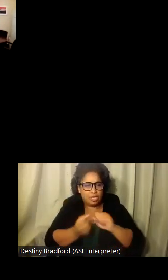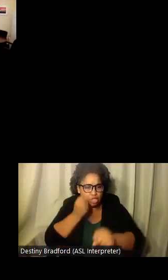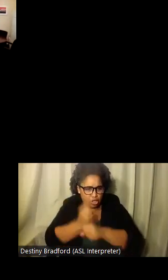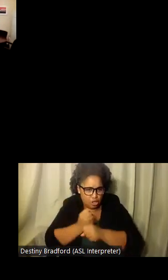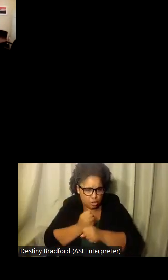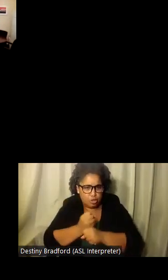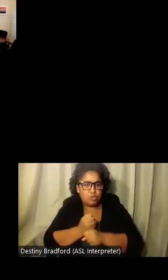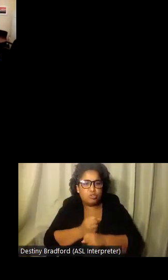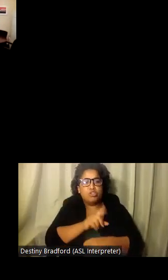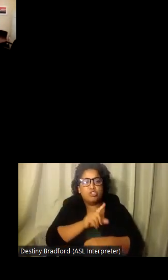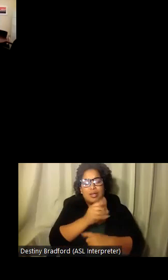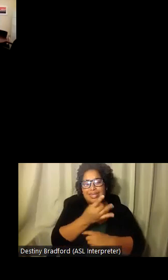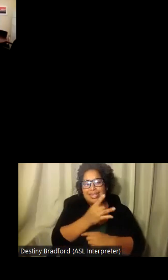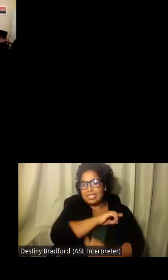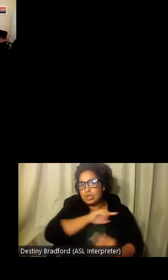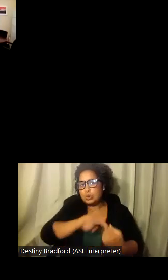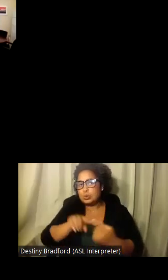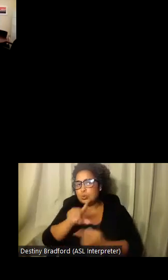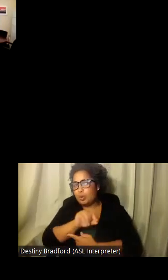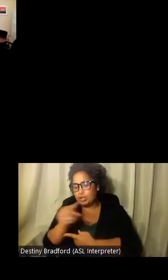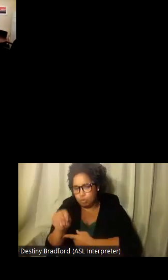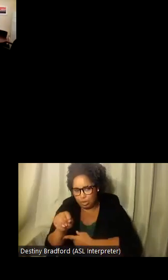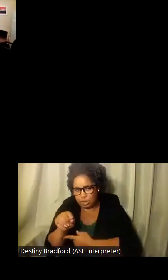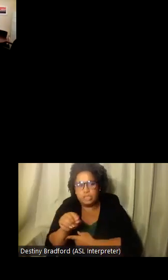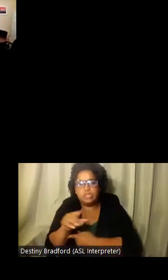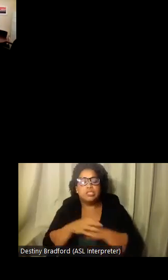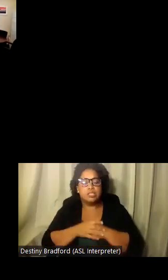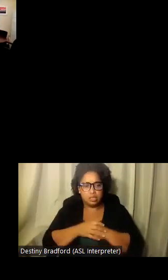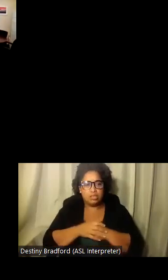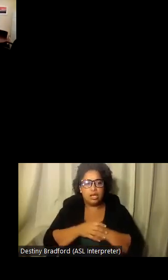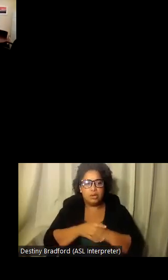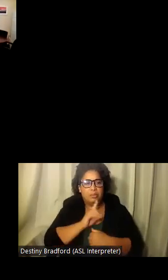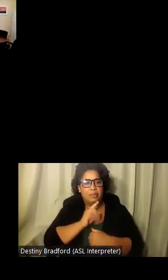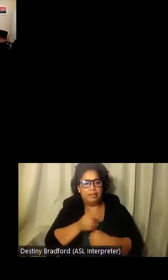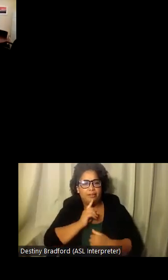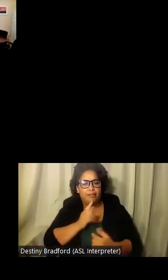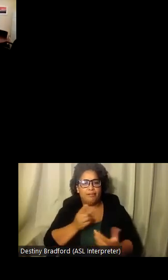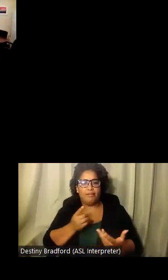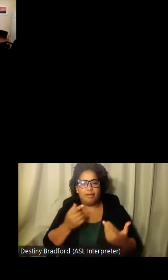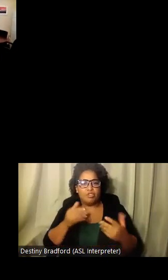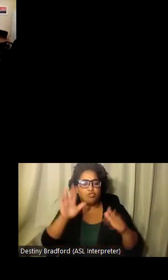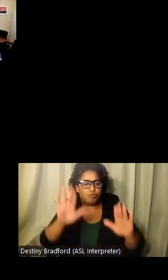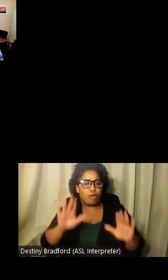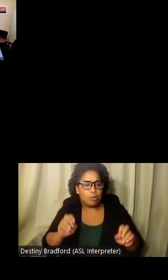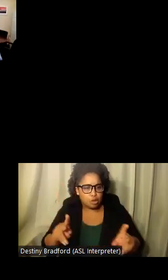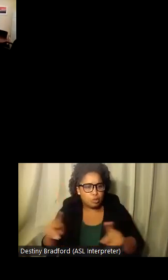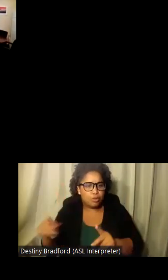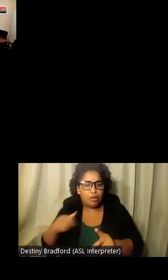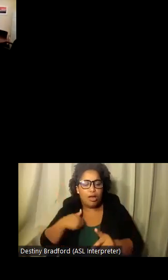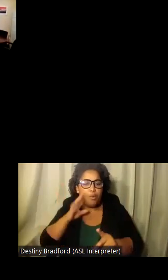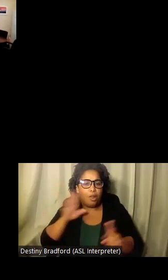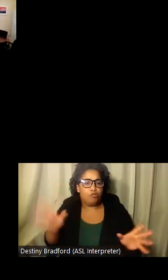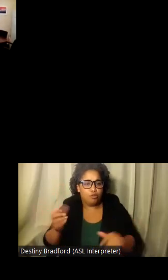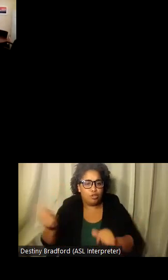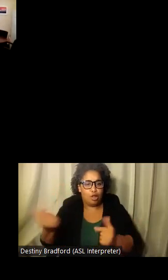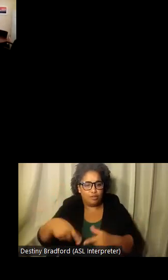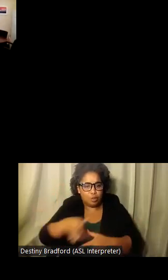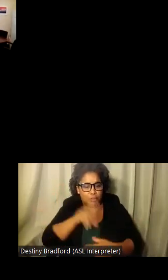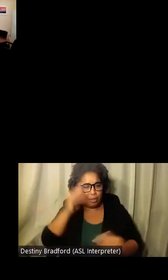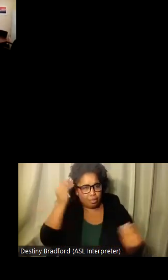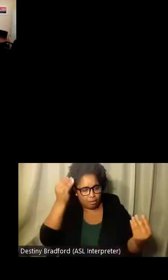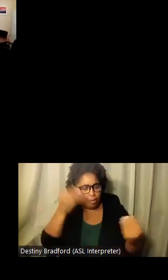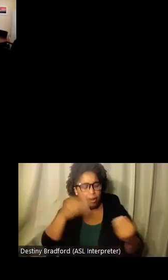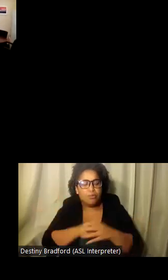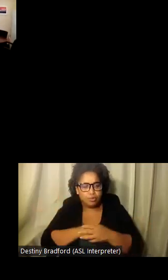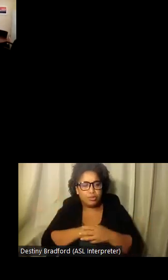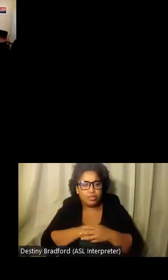that's 2018 to 2020. And it is really, I think, a great opportunity that I would encourage you all to be considering as well here.